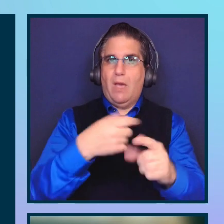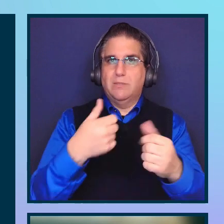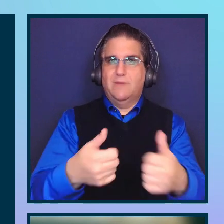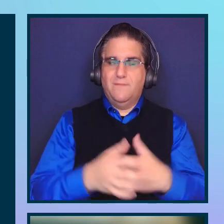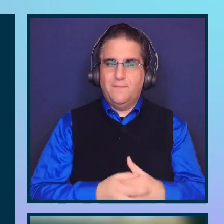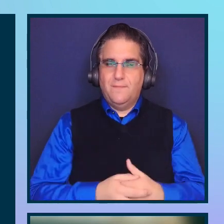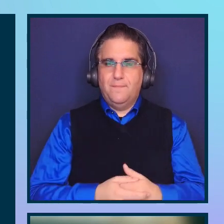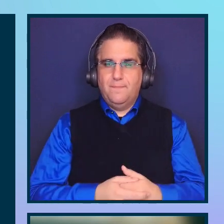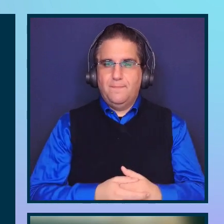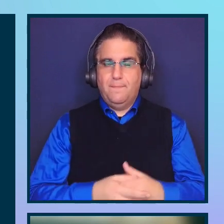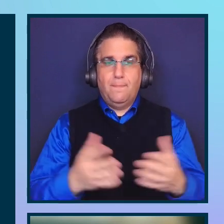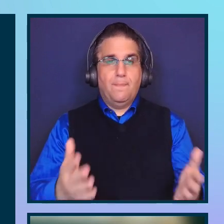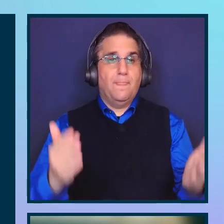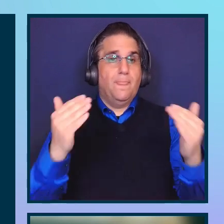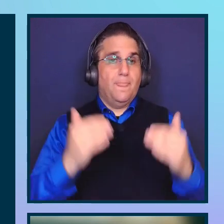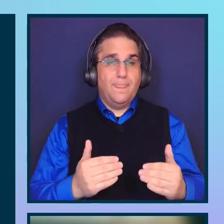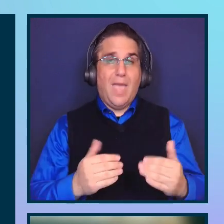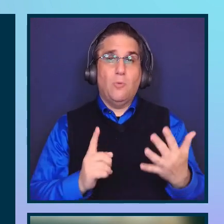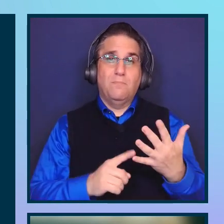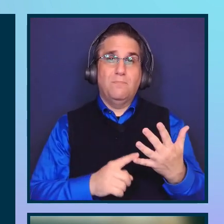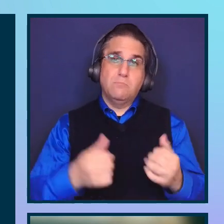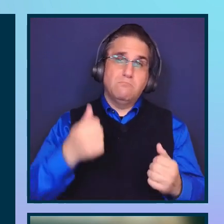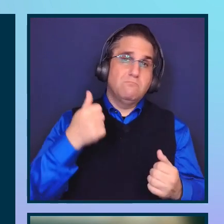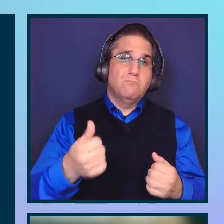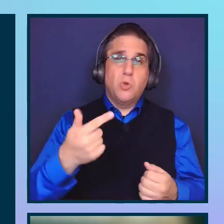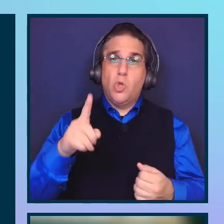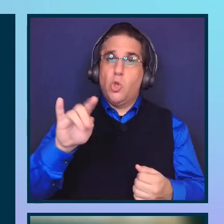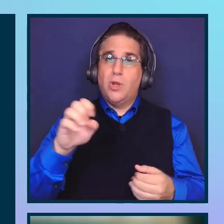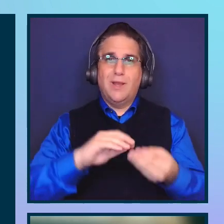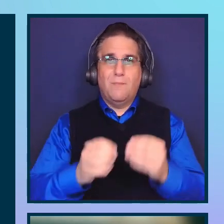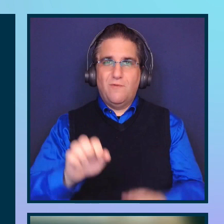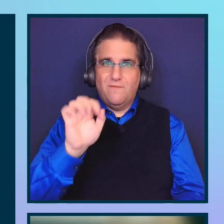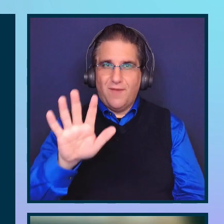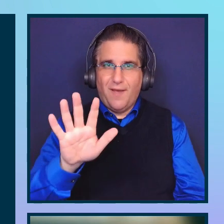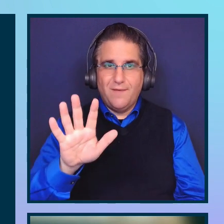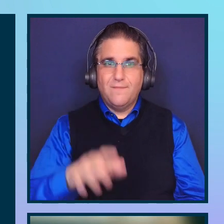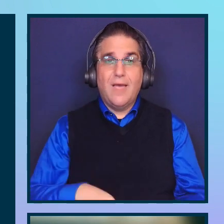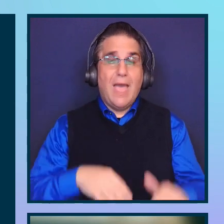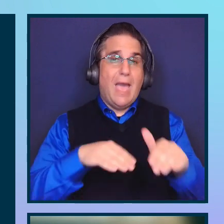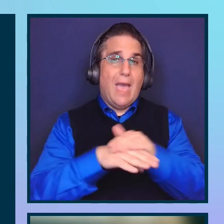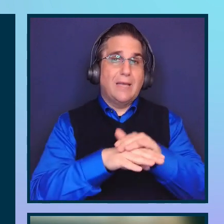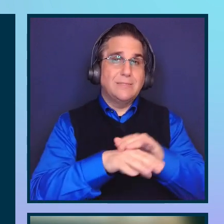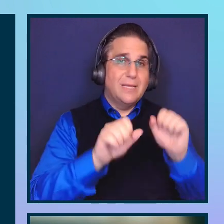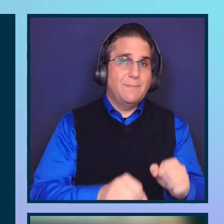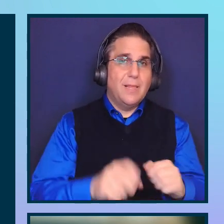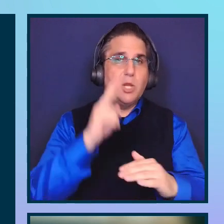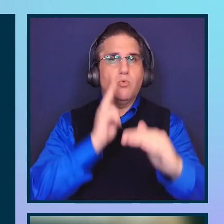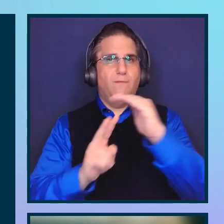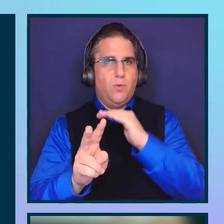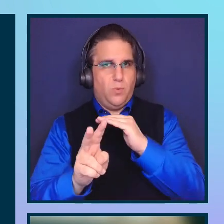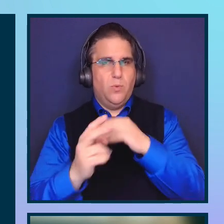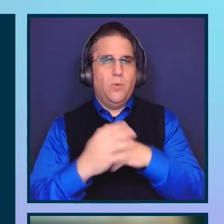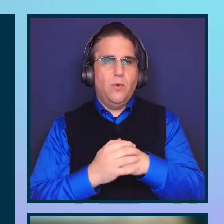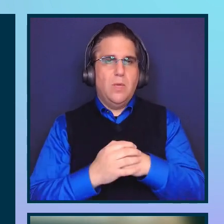Okay, and we are on goodie number 5, accessibility preview. This is another one.